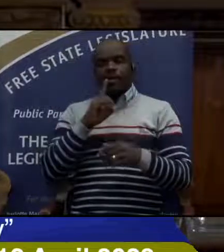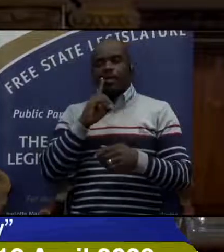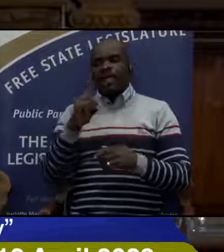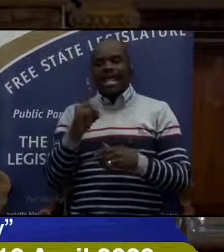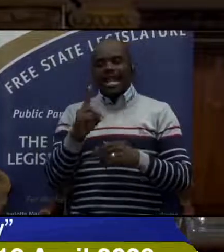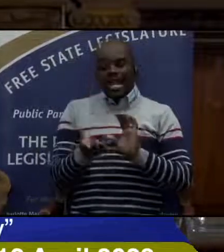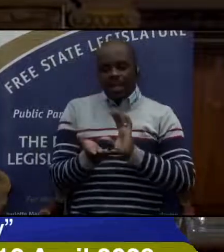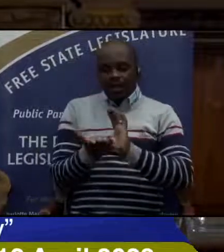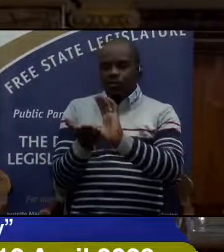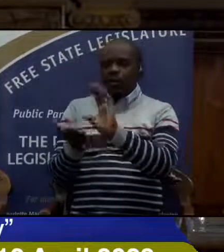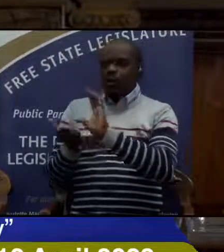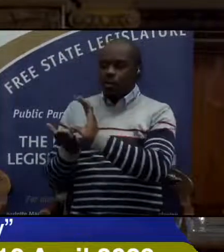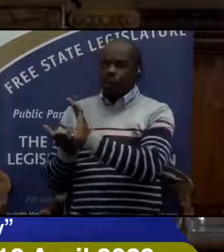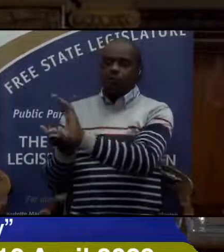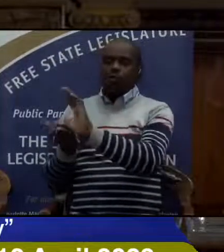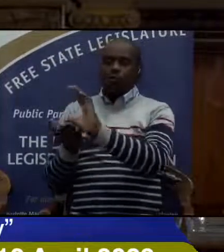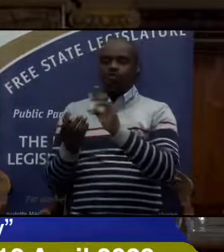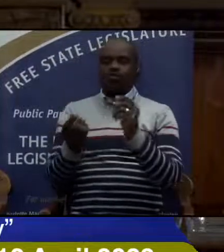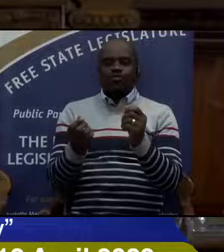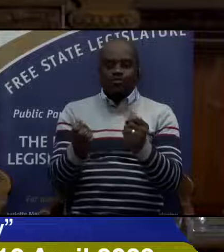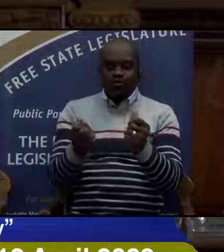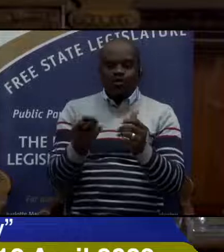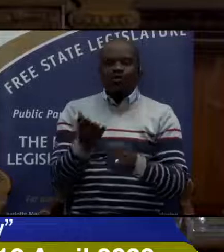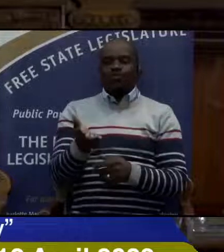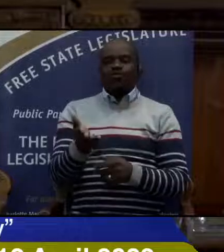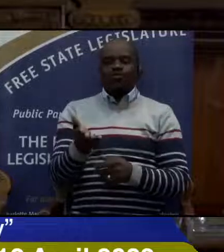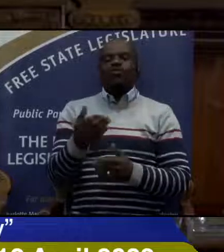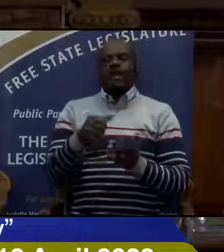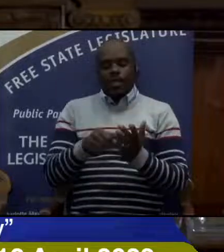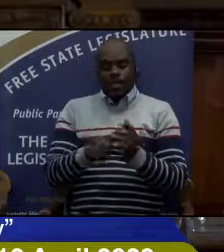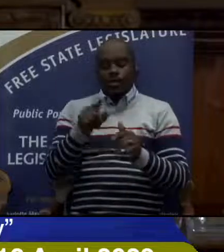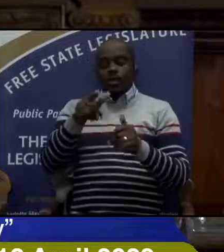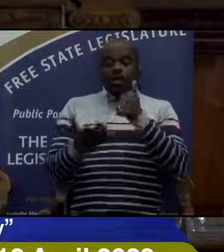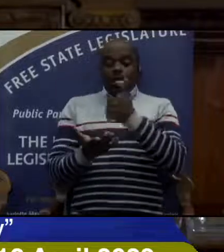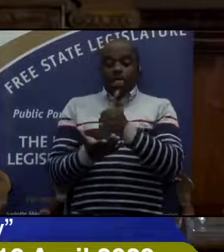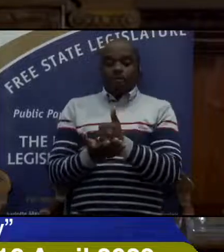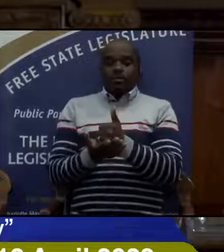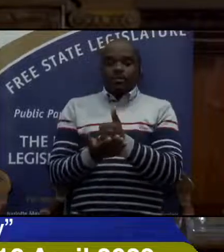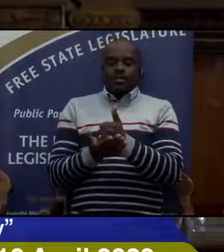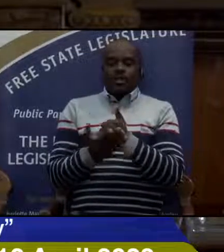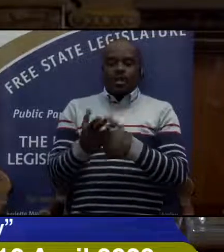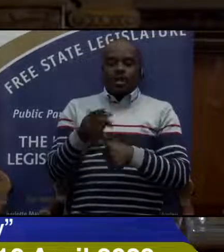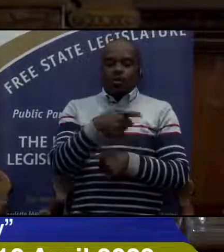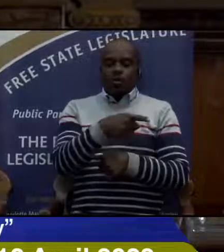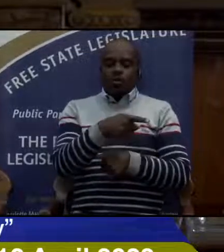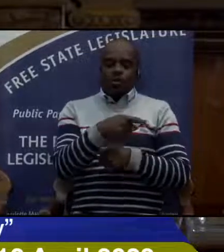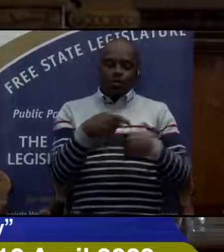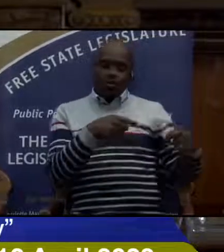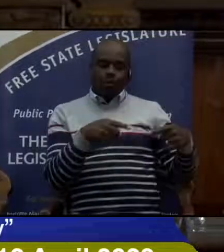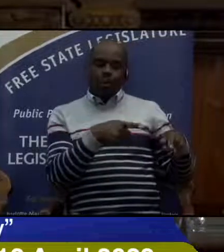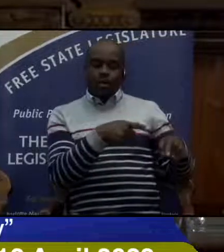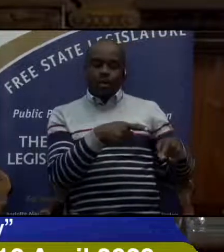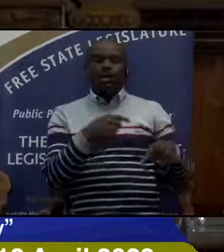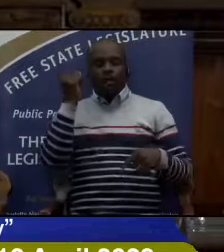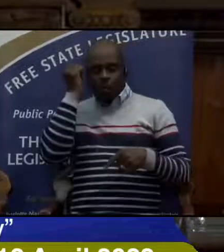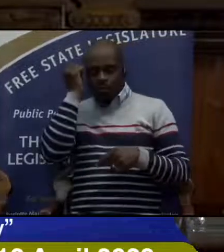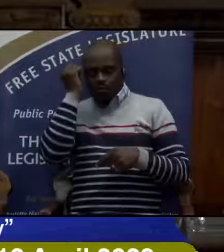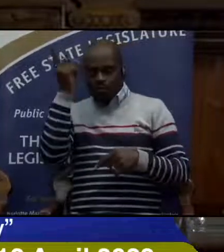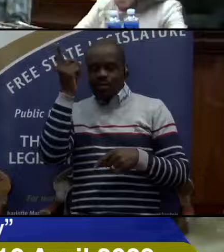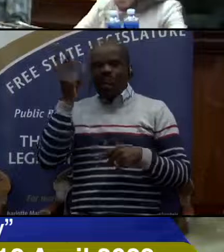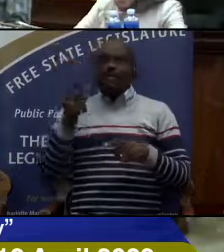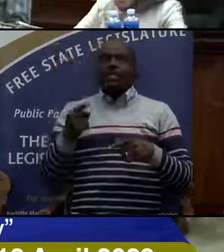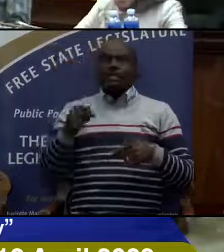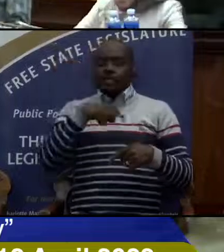the opposition bench, as per the democratic election outcomes, we work from the understanding of the preamble of